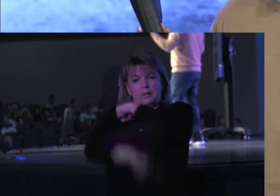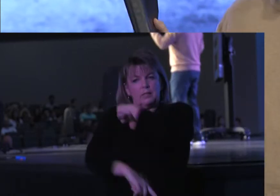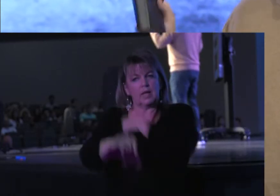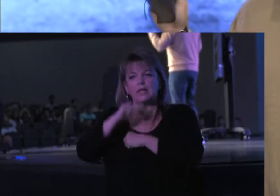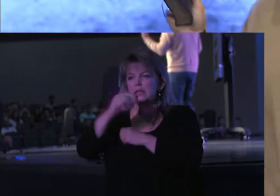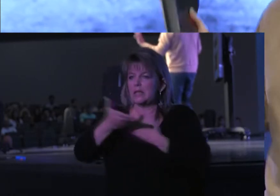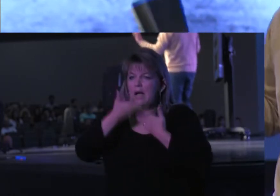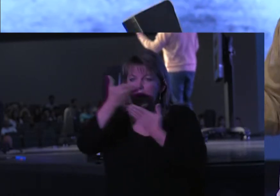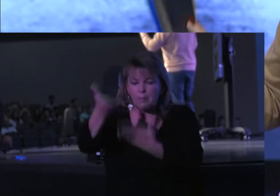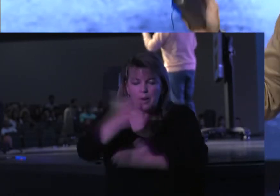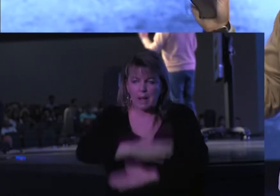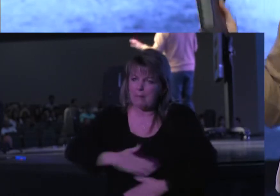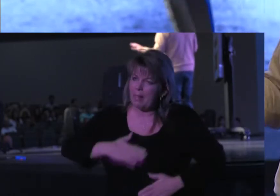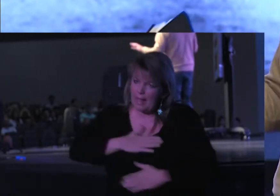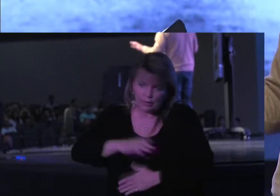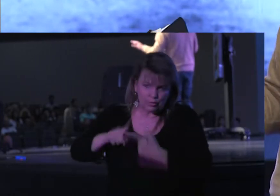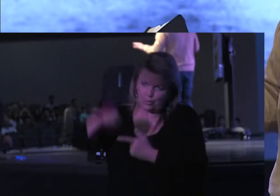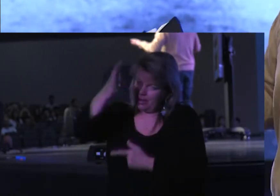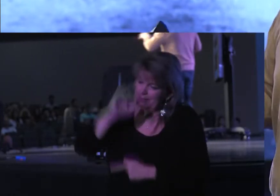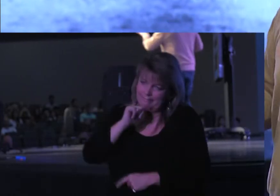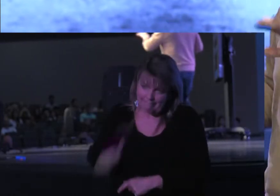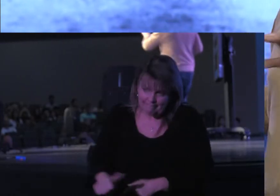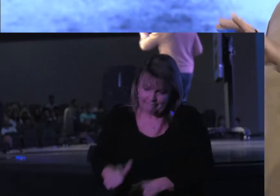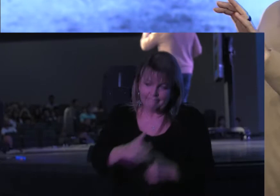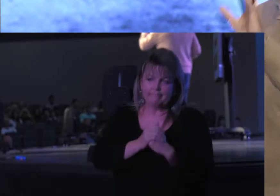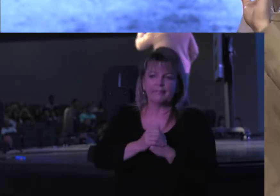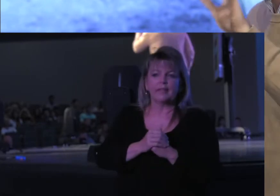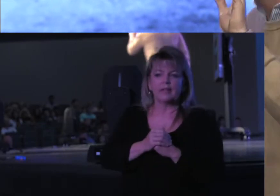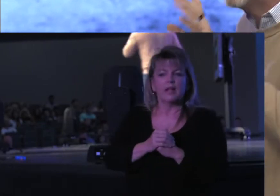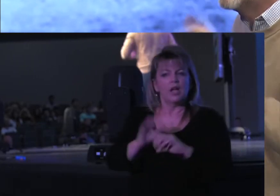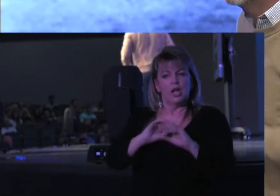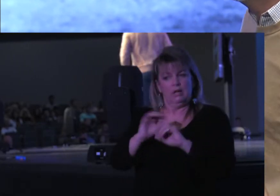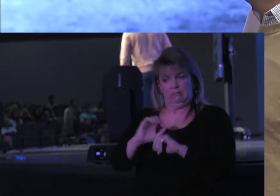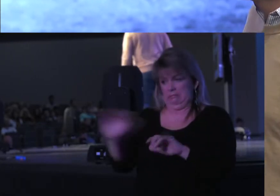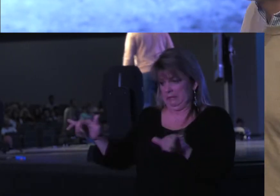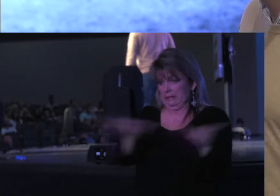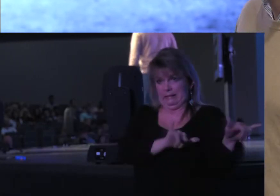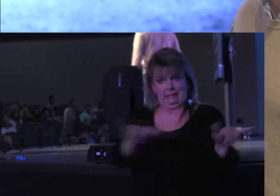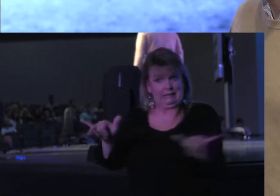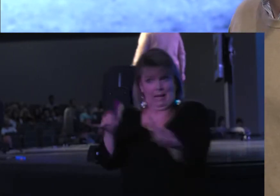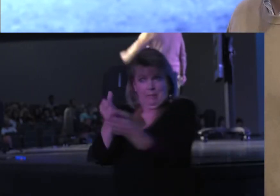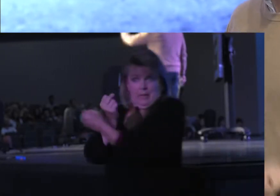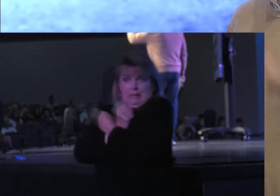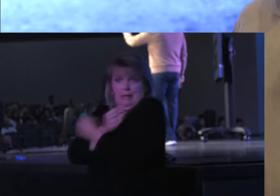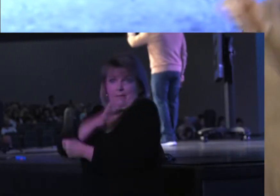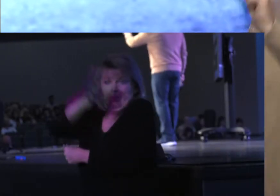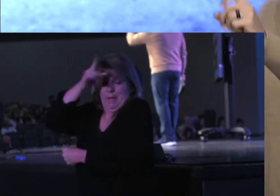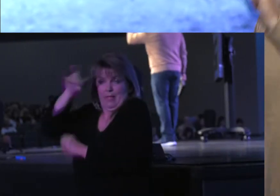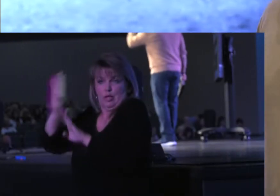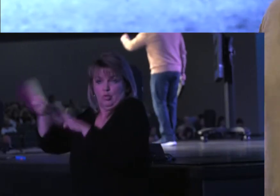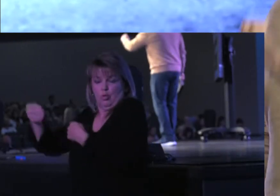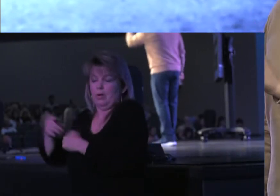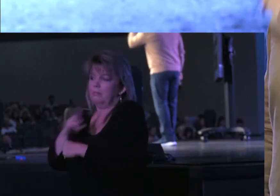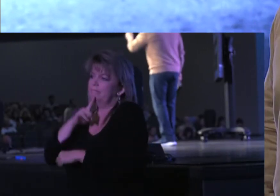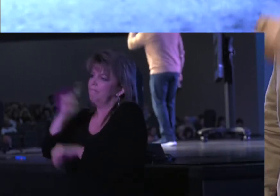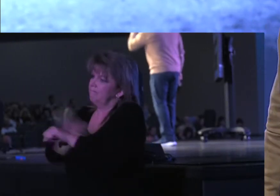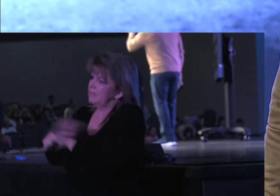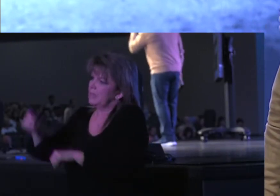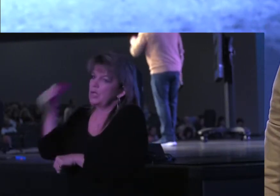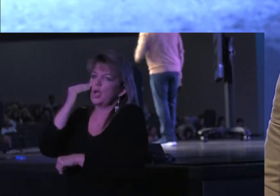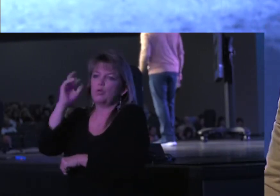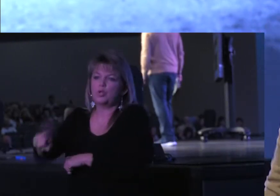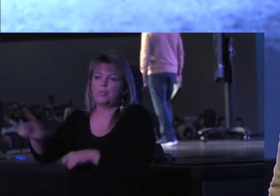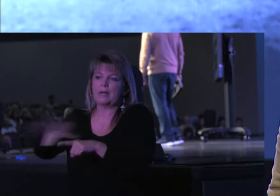not bring pleasure to God. No more than a loving parent in this room who genuinely knows you